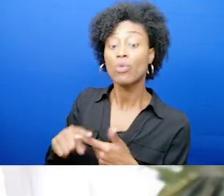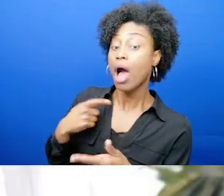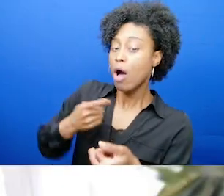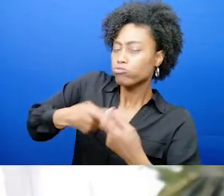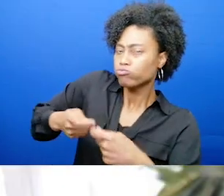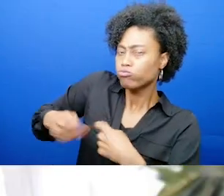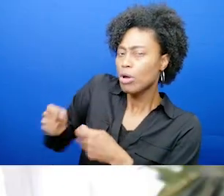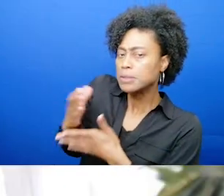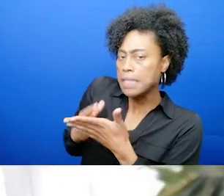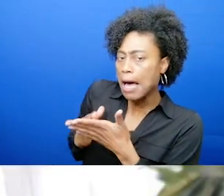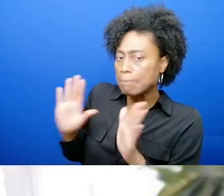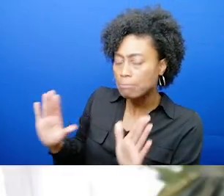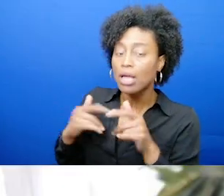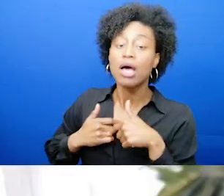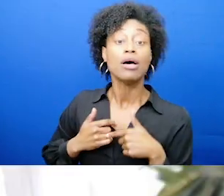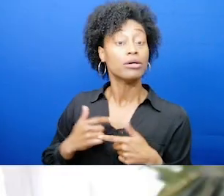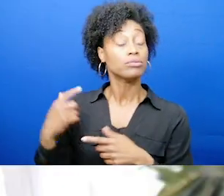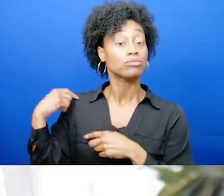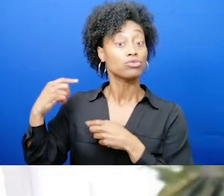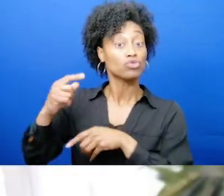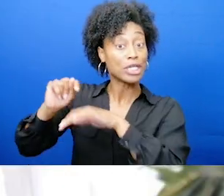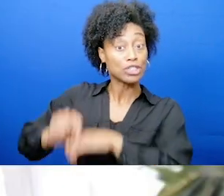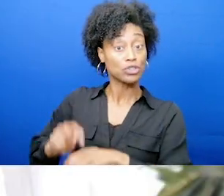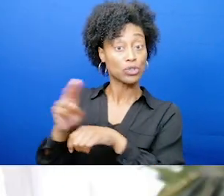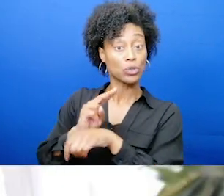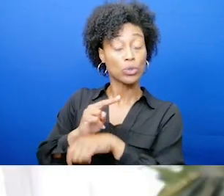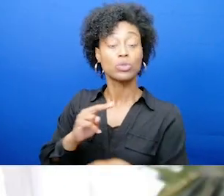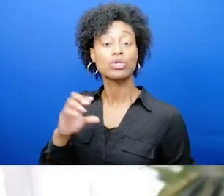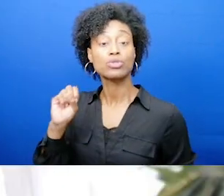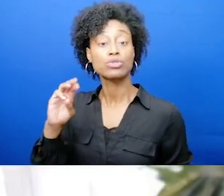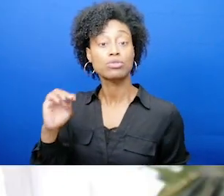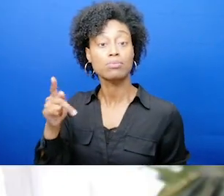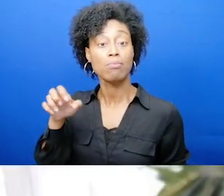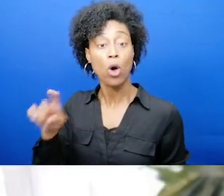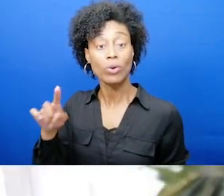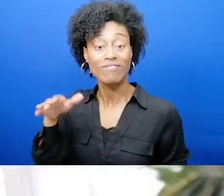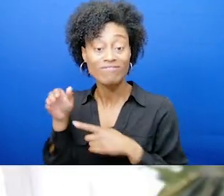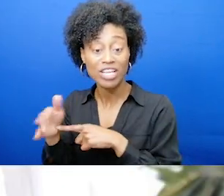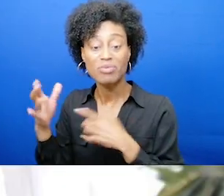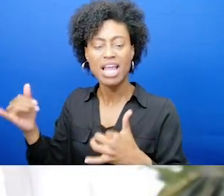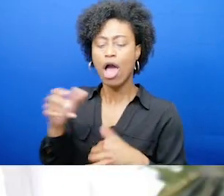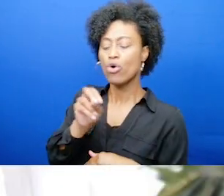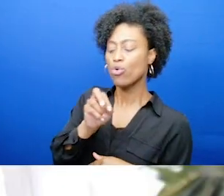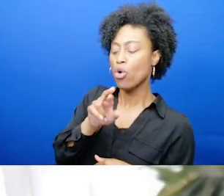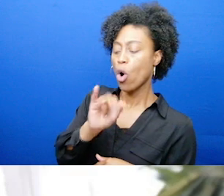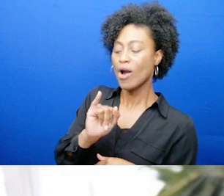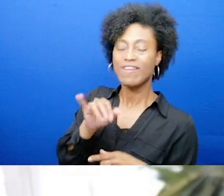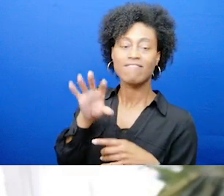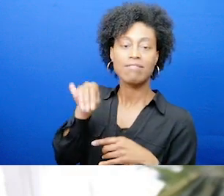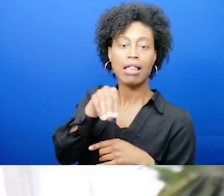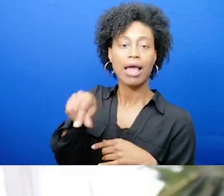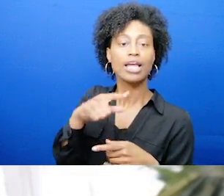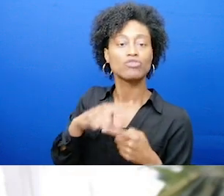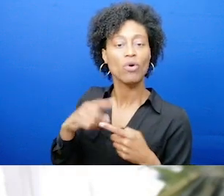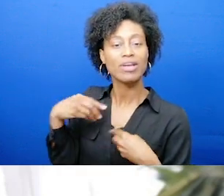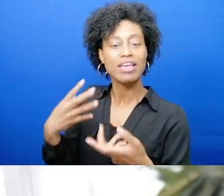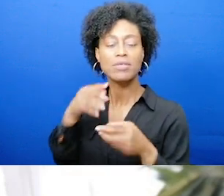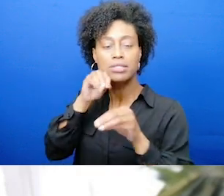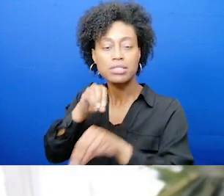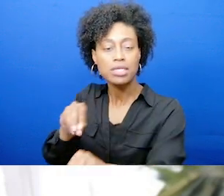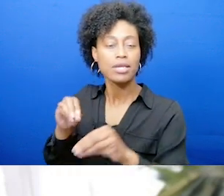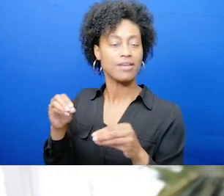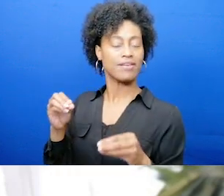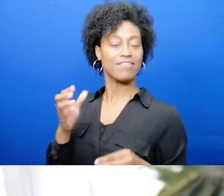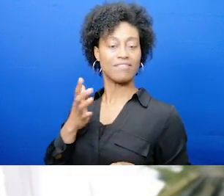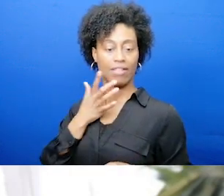the traditional version often uses smoked fish, I'm using nori flakes to bring that sea flavor. And since red palm oil